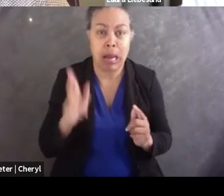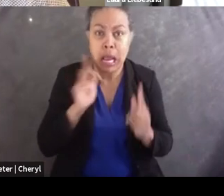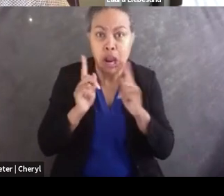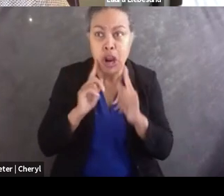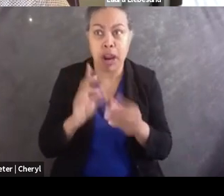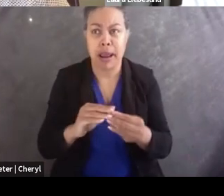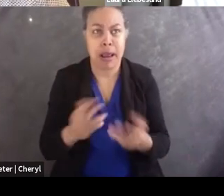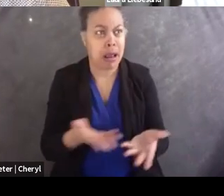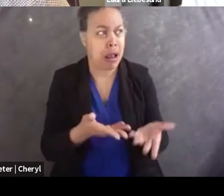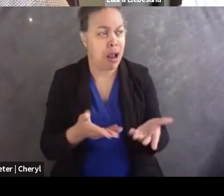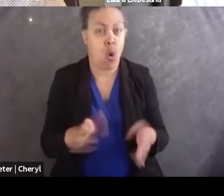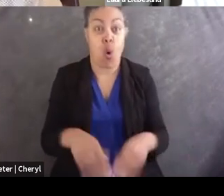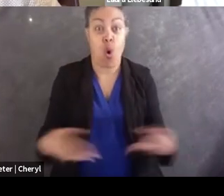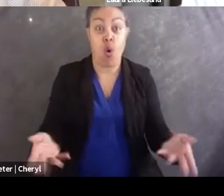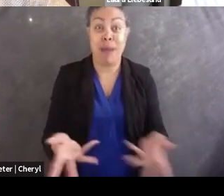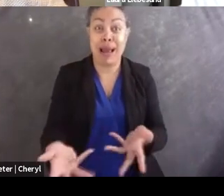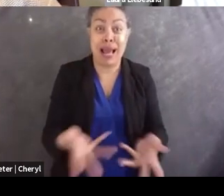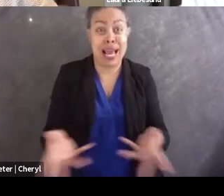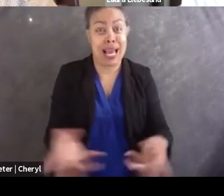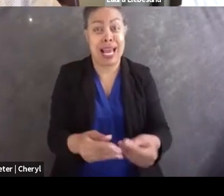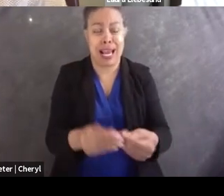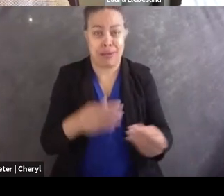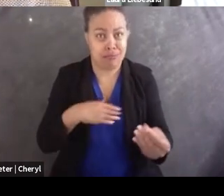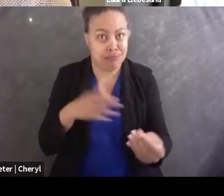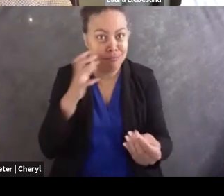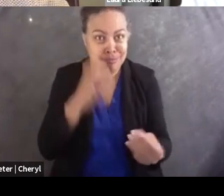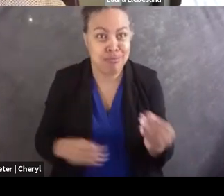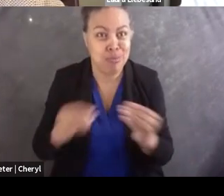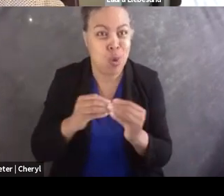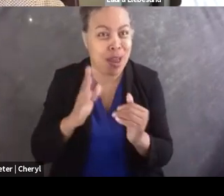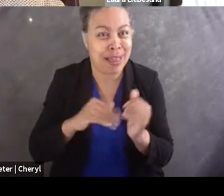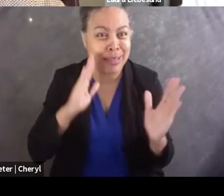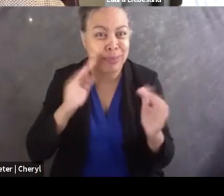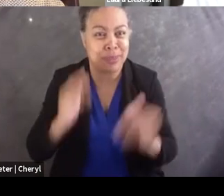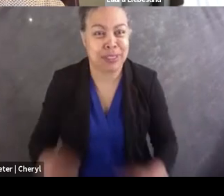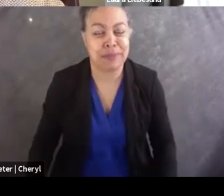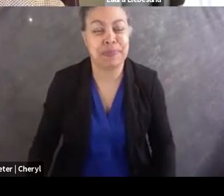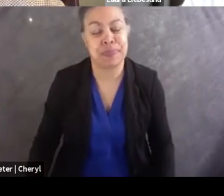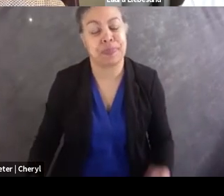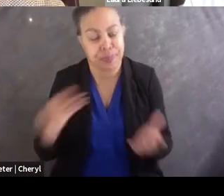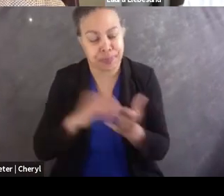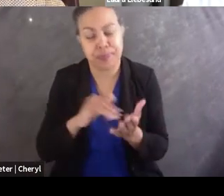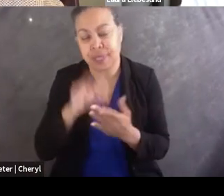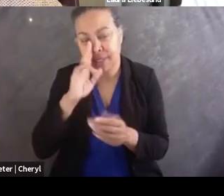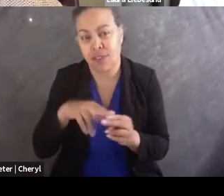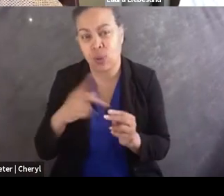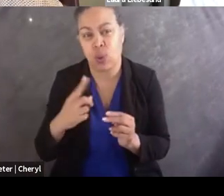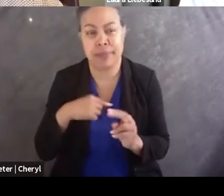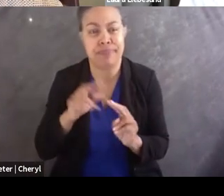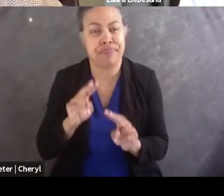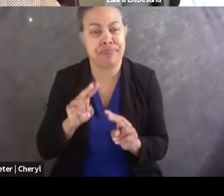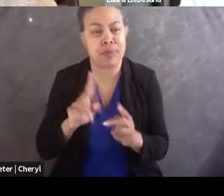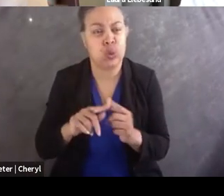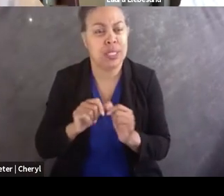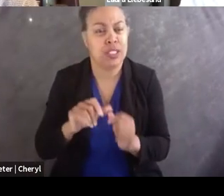know, when you allow folks to talk, you get so much more. So sorry, that was, like I said, a real fun one. And we're looking forward to continuing that part